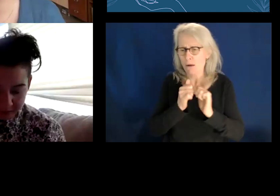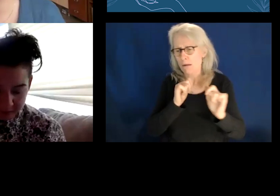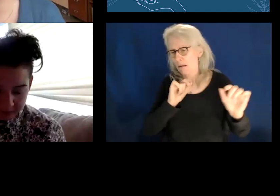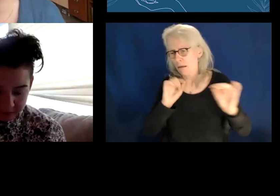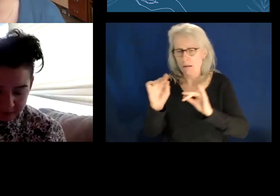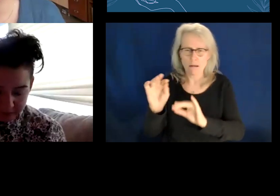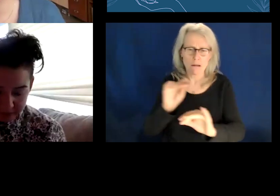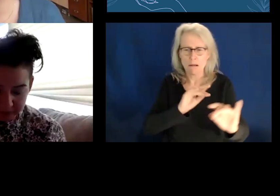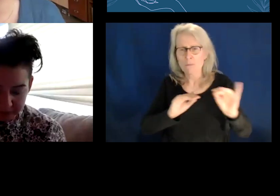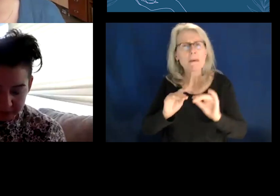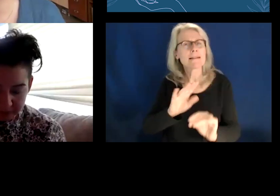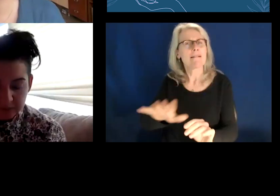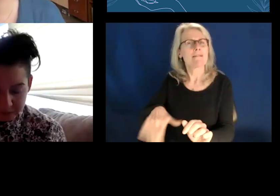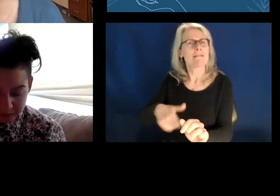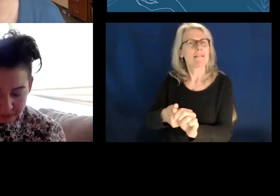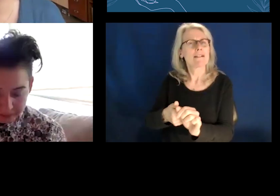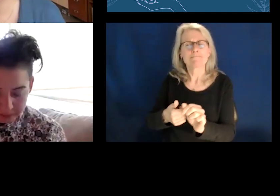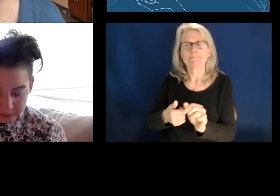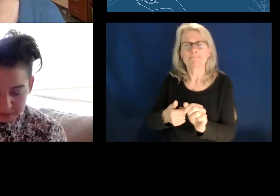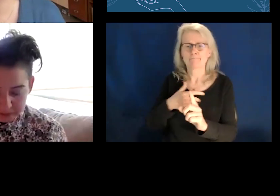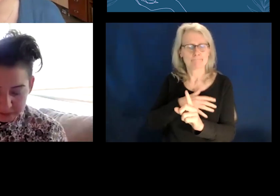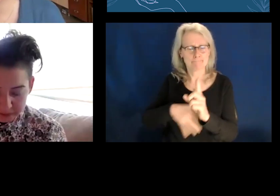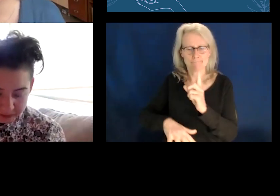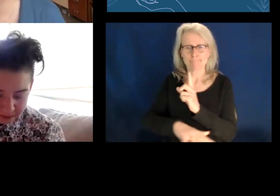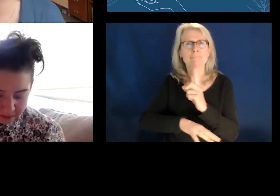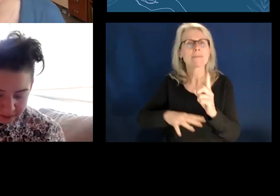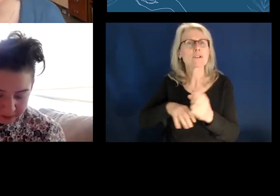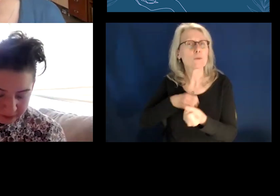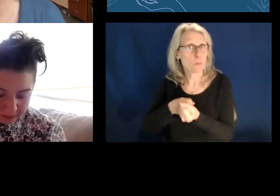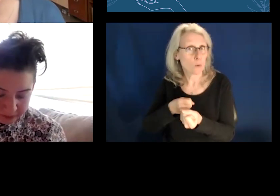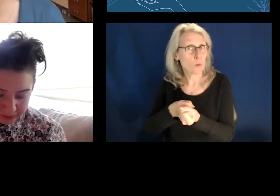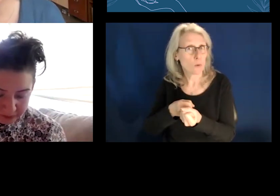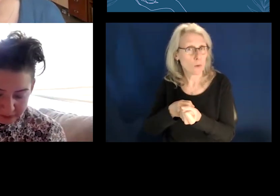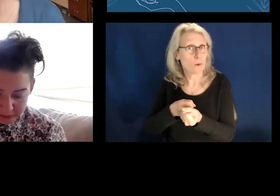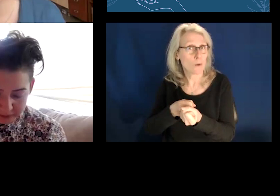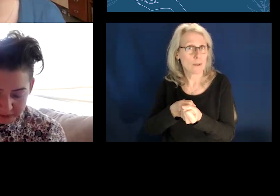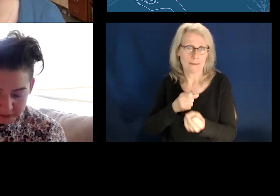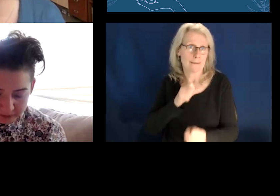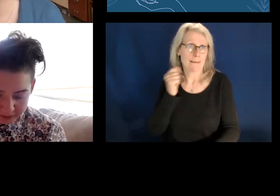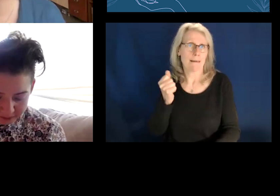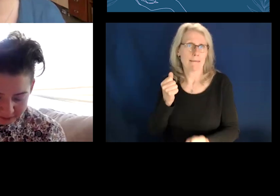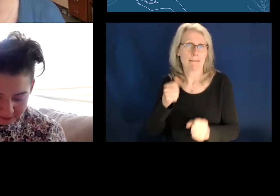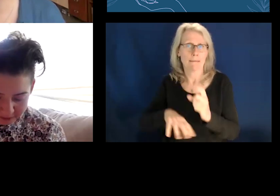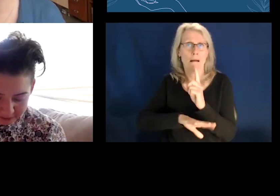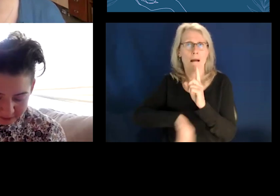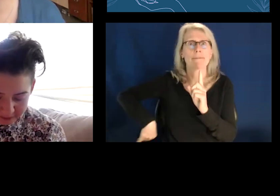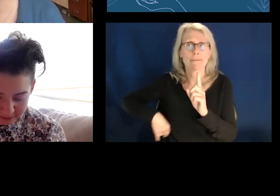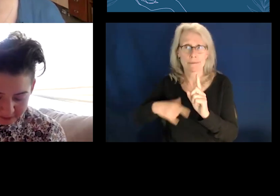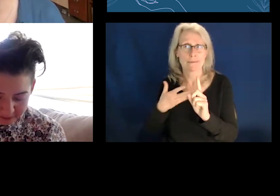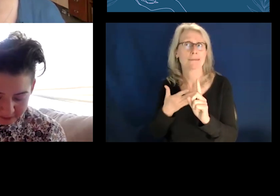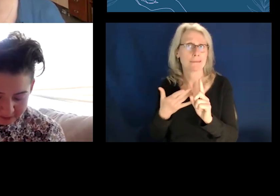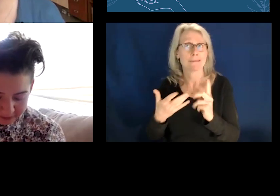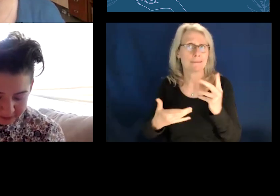other support. So at least for me, you know, to be able to approach a process with my